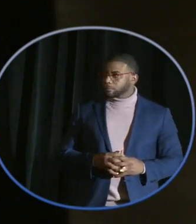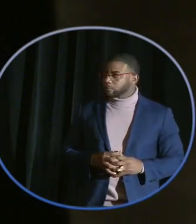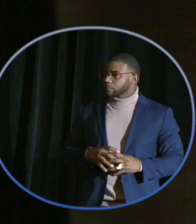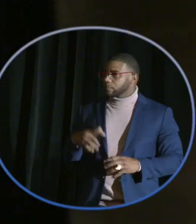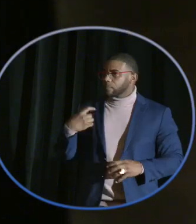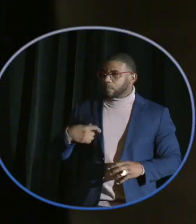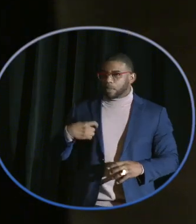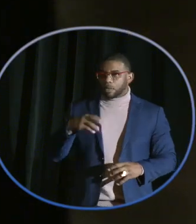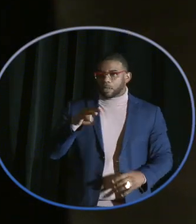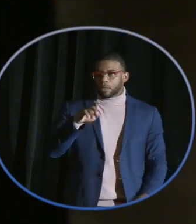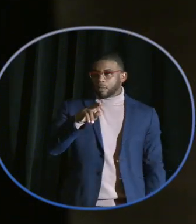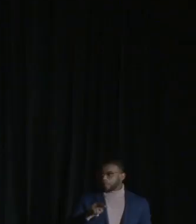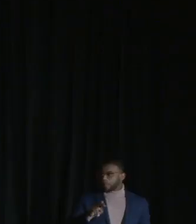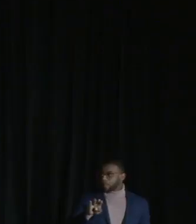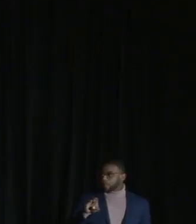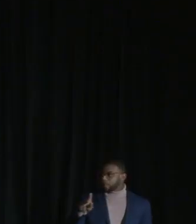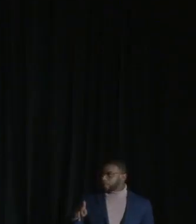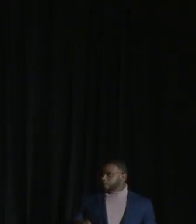Delegate Malcolm Ruff.